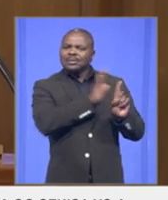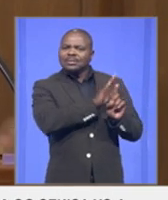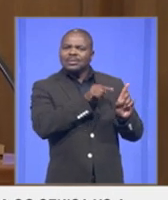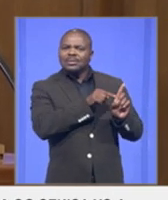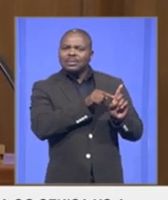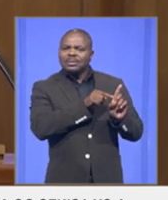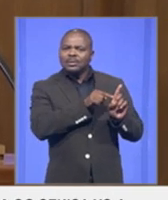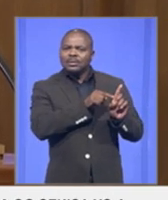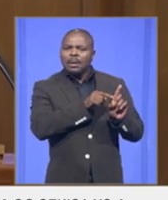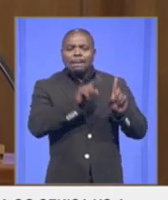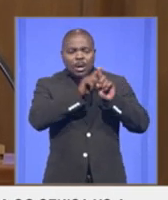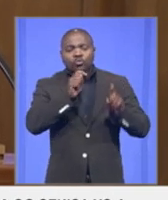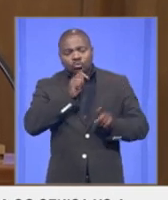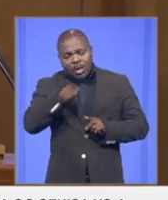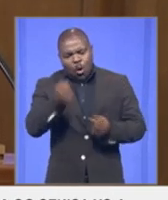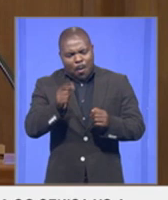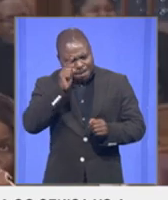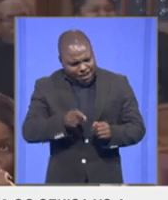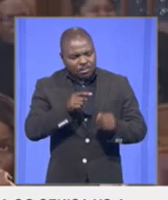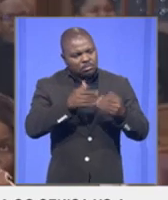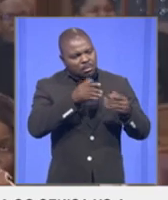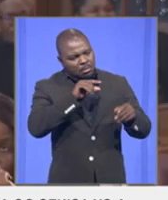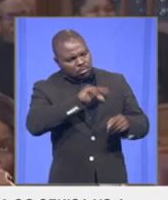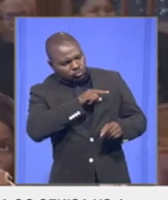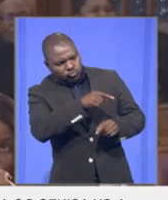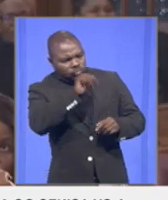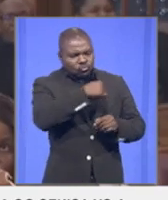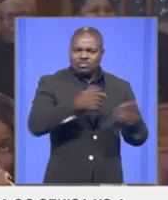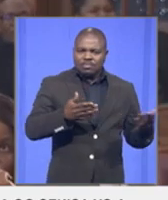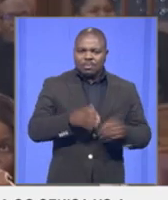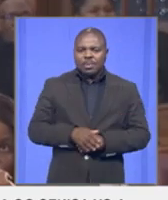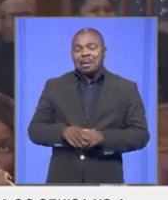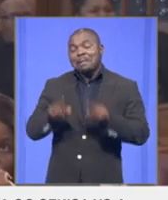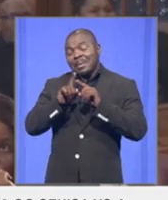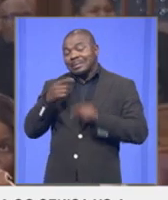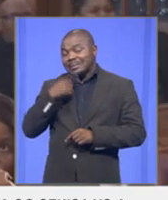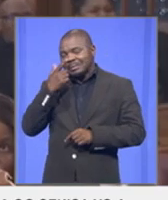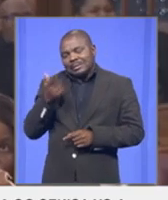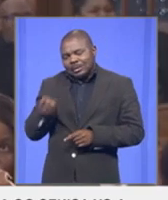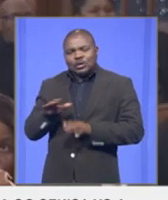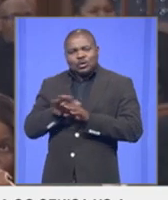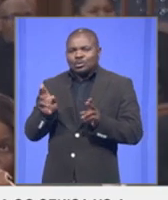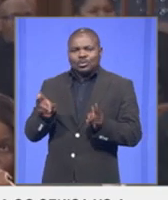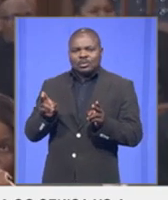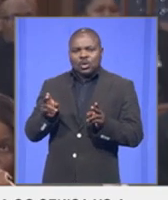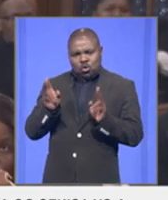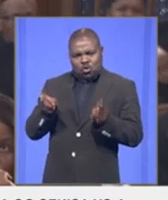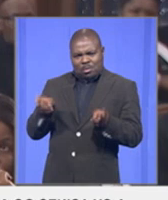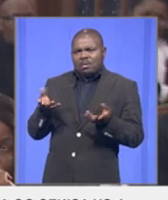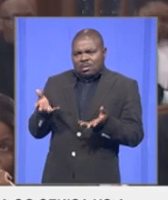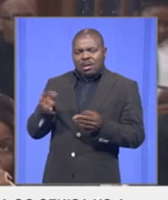which a court should do. But my submission is that it's not unusual for the NPA to give a press